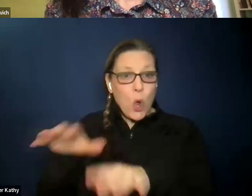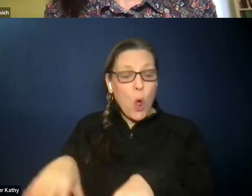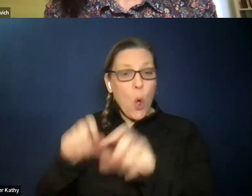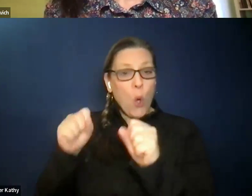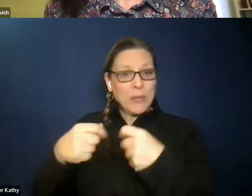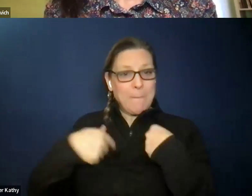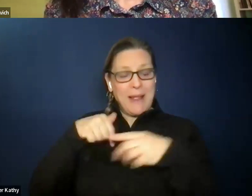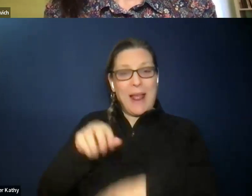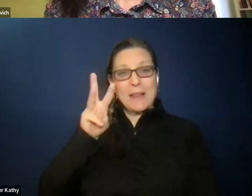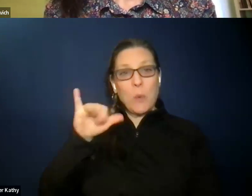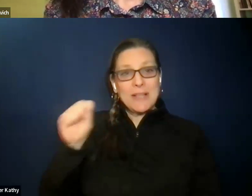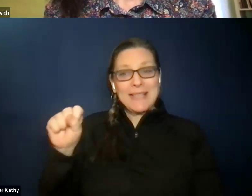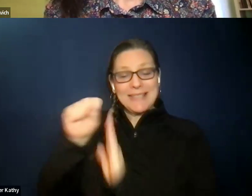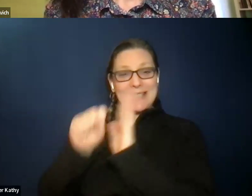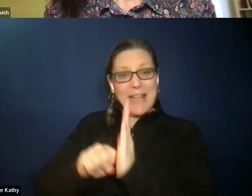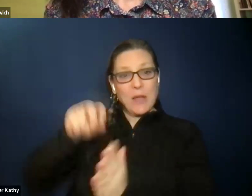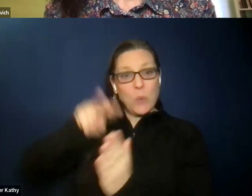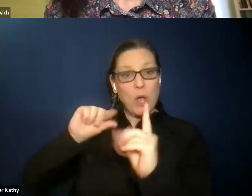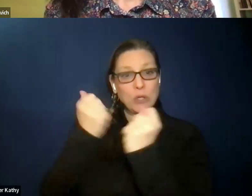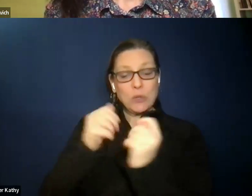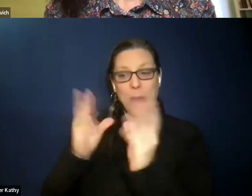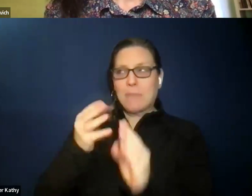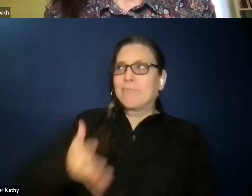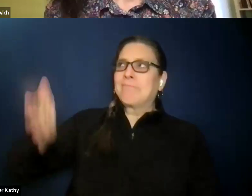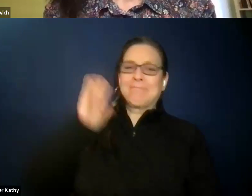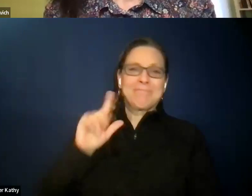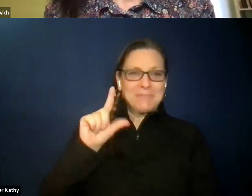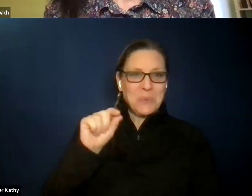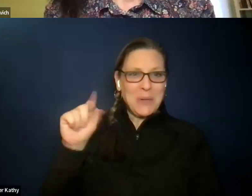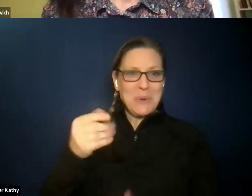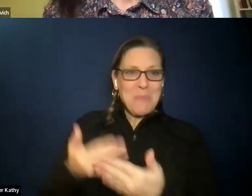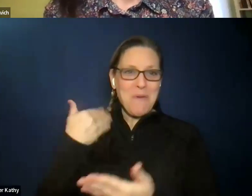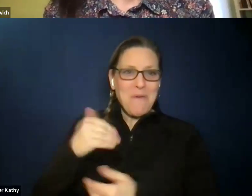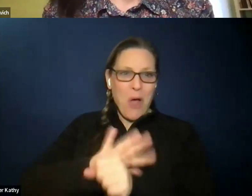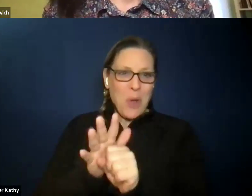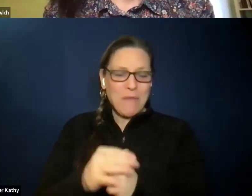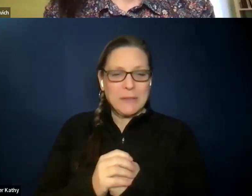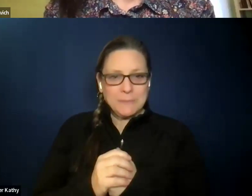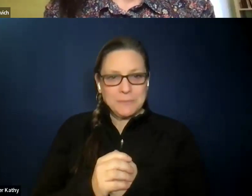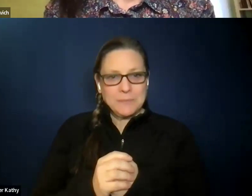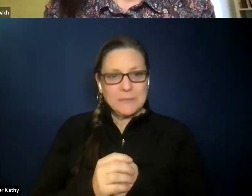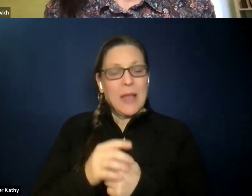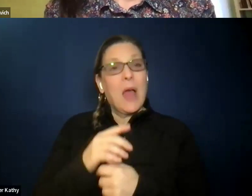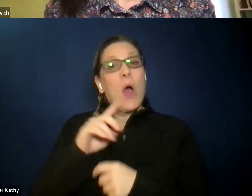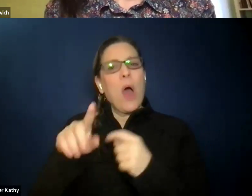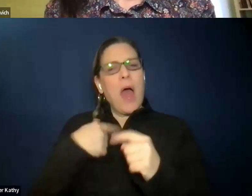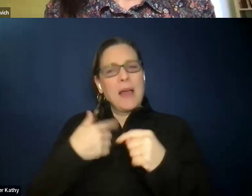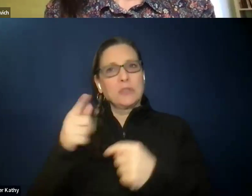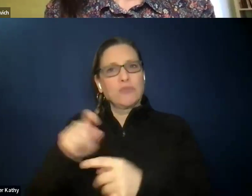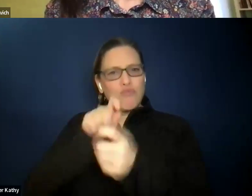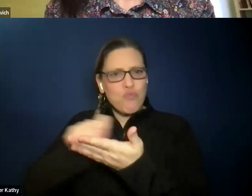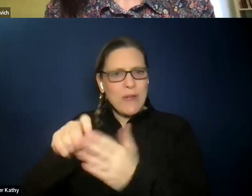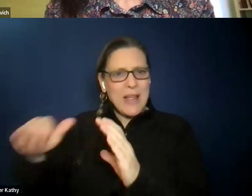at the Wisconsin State Reading Association meeting way back in 2020 before the pandemic. And at the end of an email where she